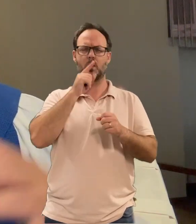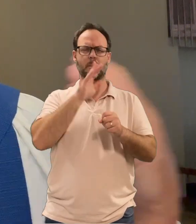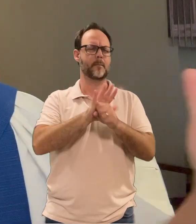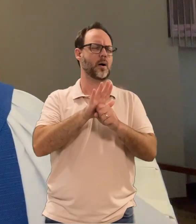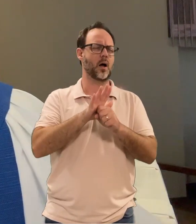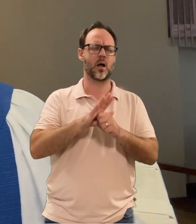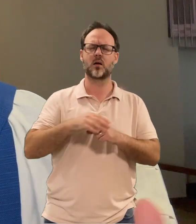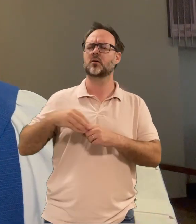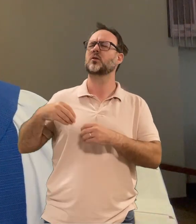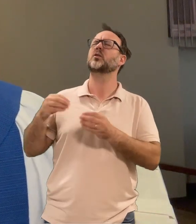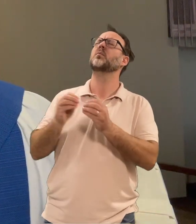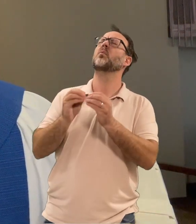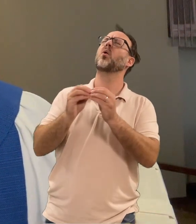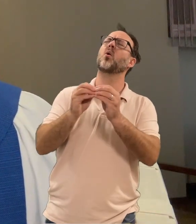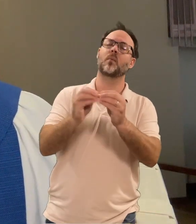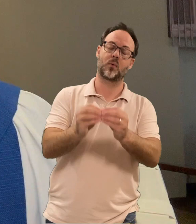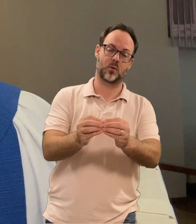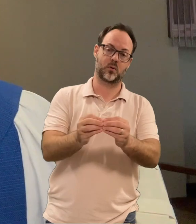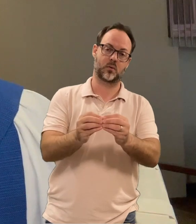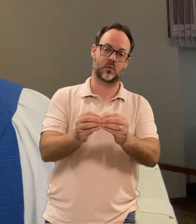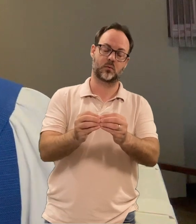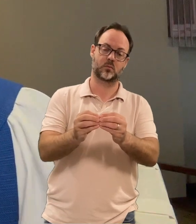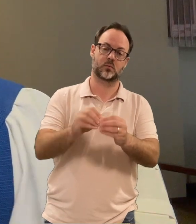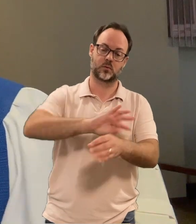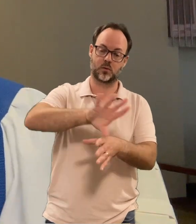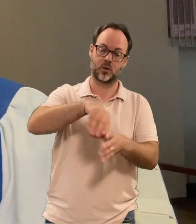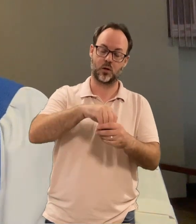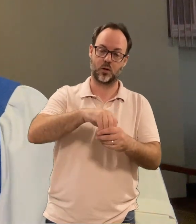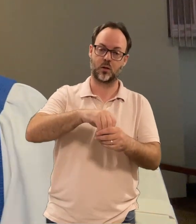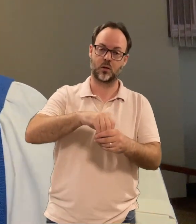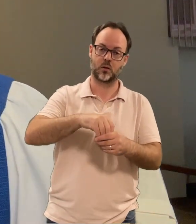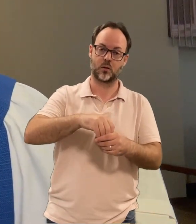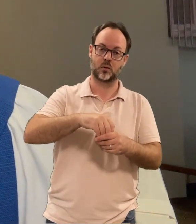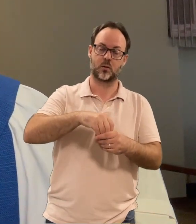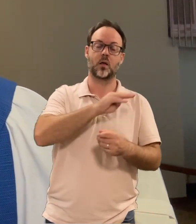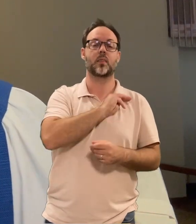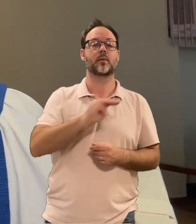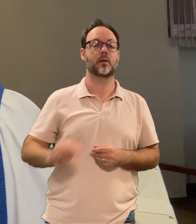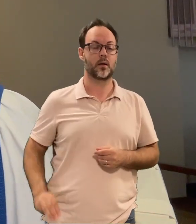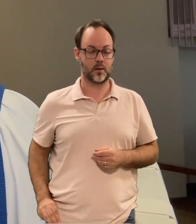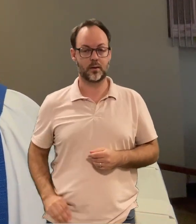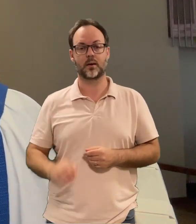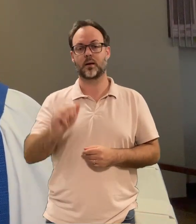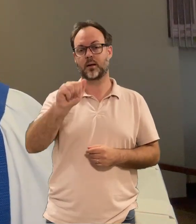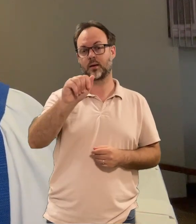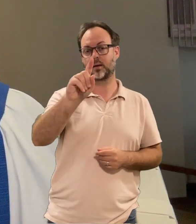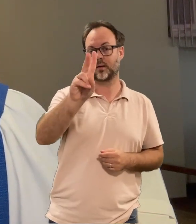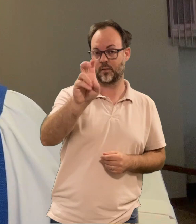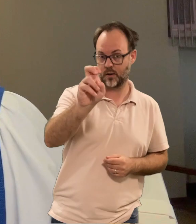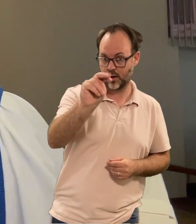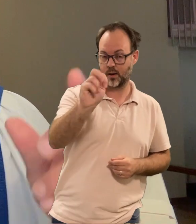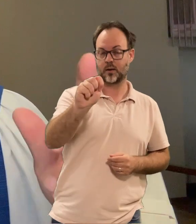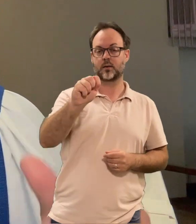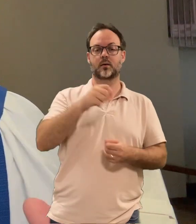God kept all these promises and many, many, many, many more along with these about the coming of the